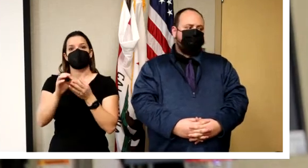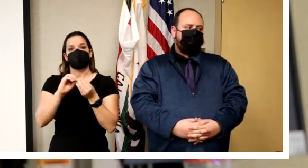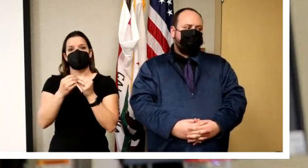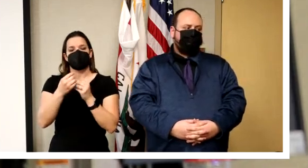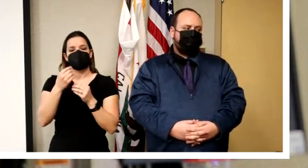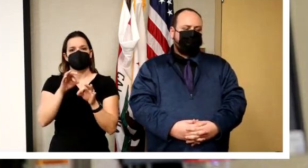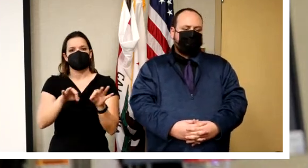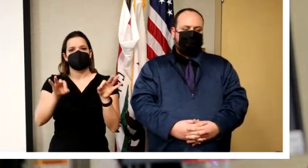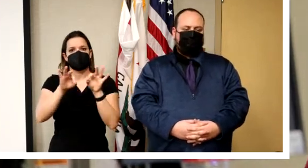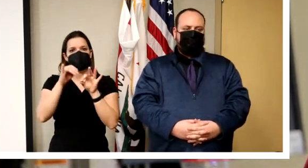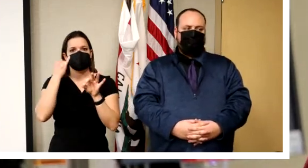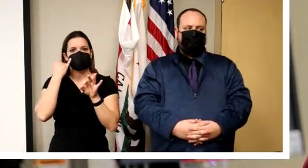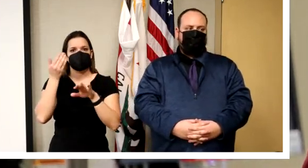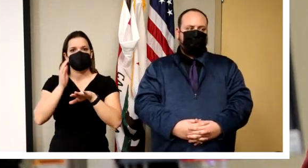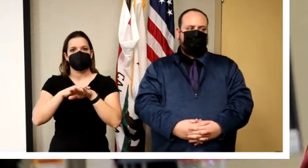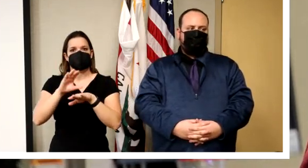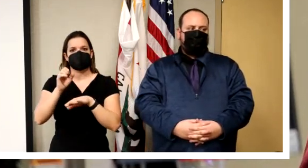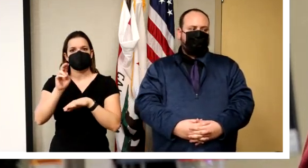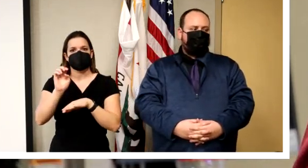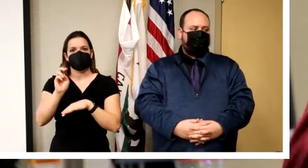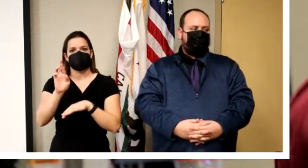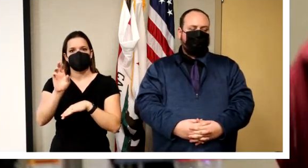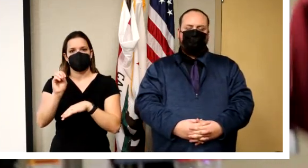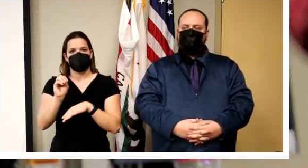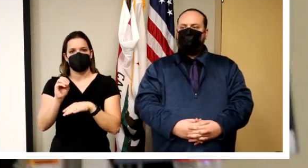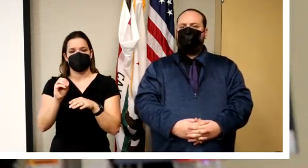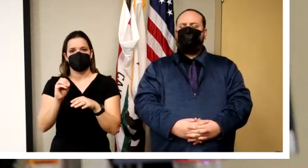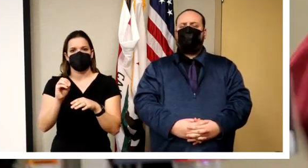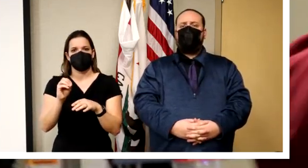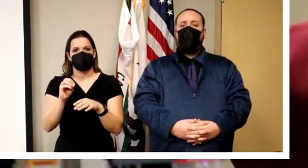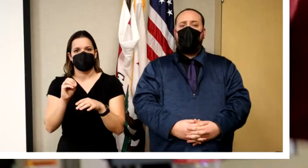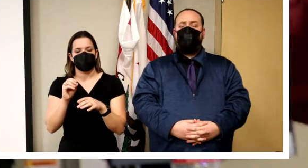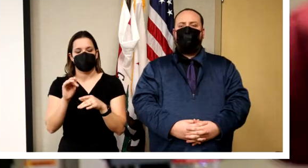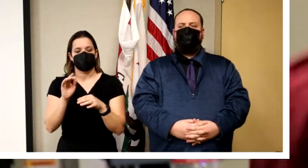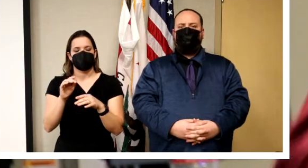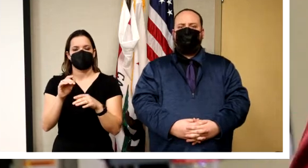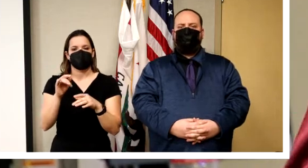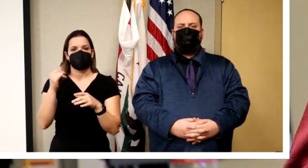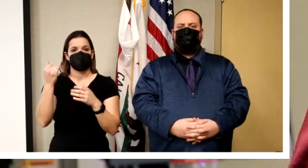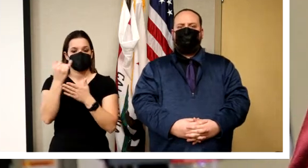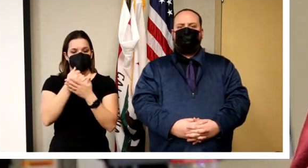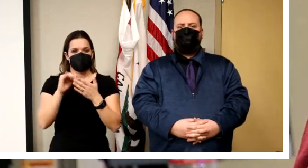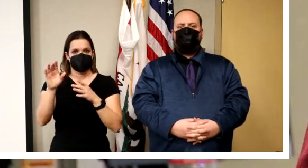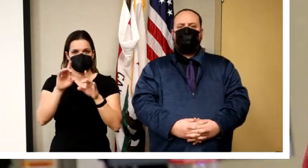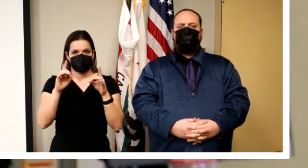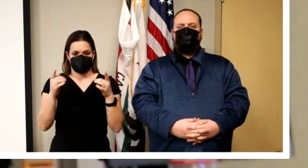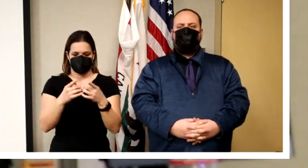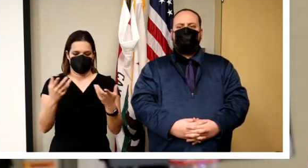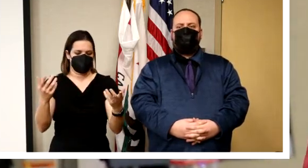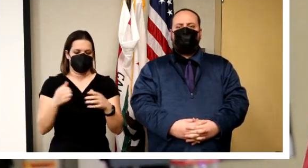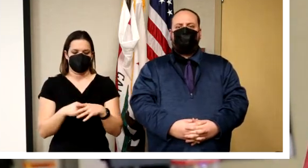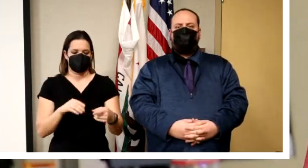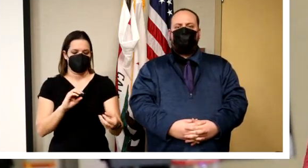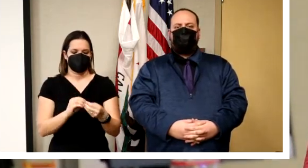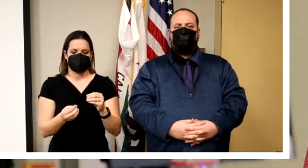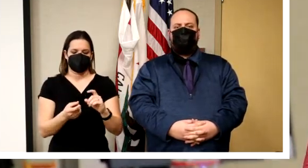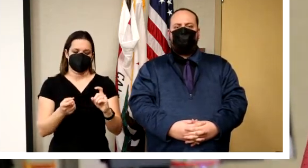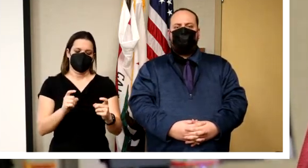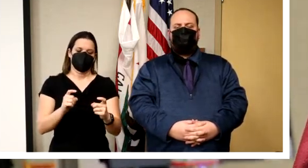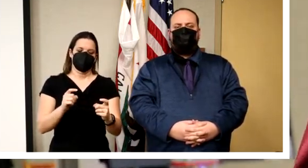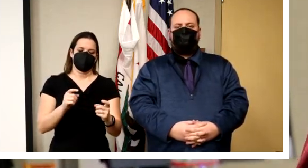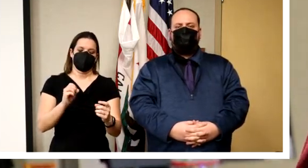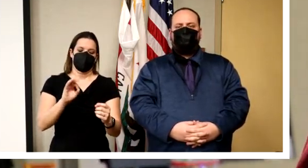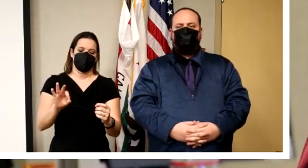important because if you were to go on the Census Bureau's website and you were to draw exactly your district, you'd say, oh, Matt, your numbers are slightly